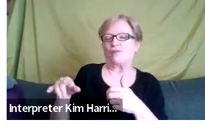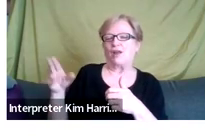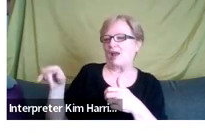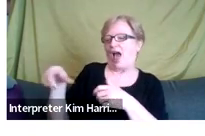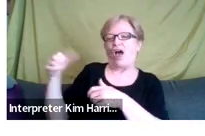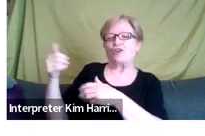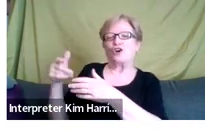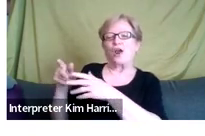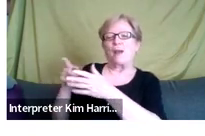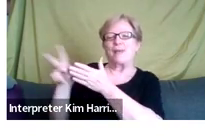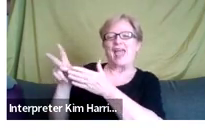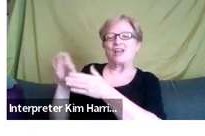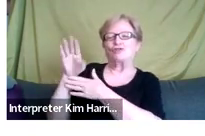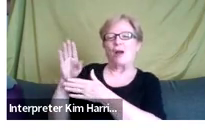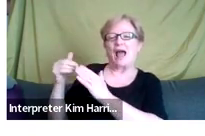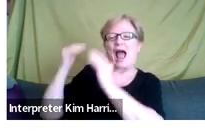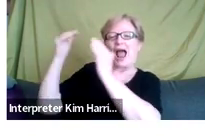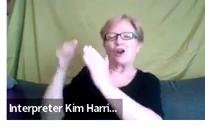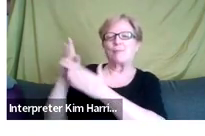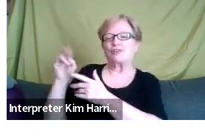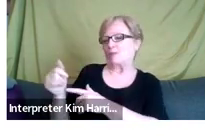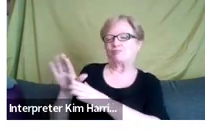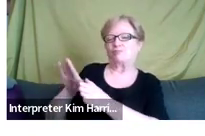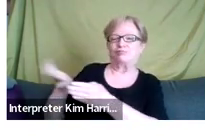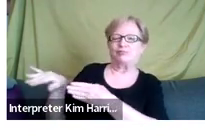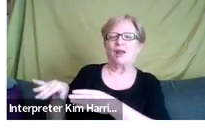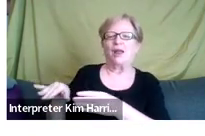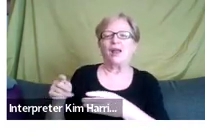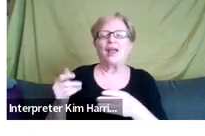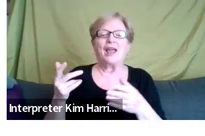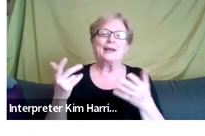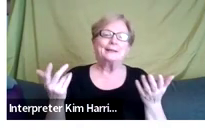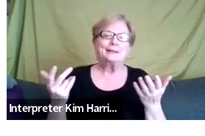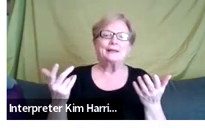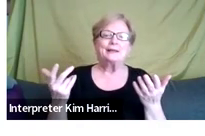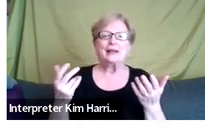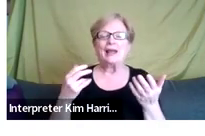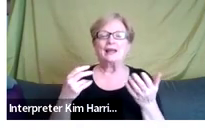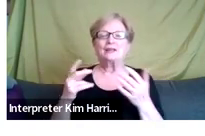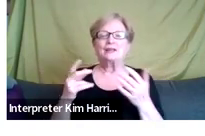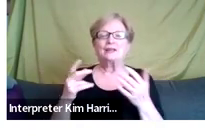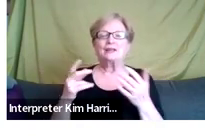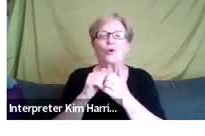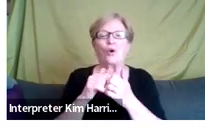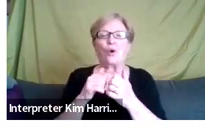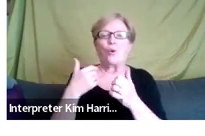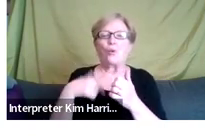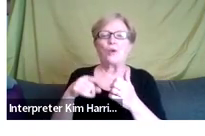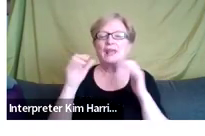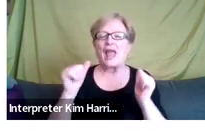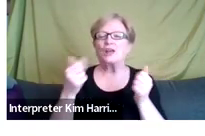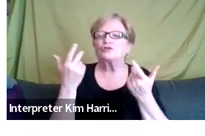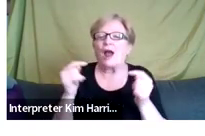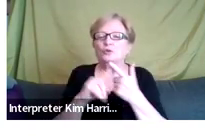from even entering them in the first place. And so some of the things that we can do and advocate